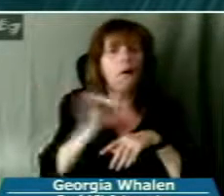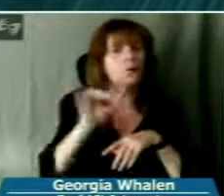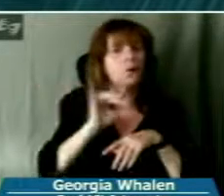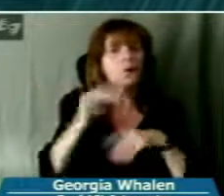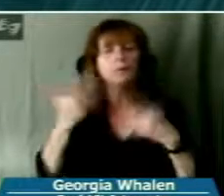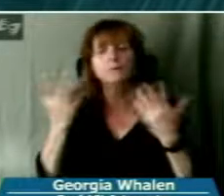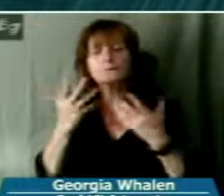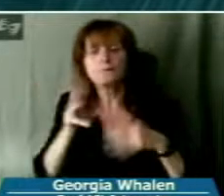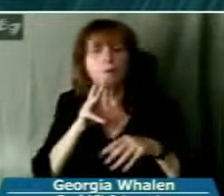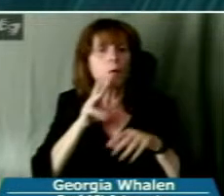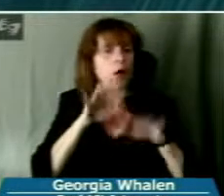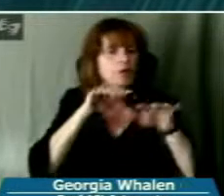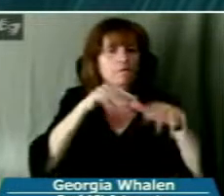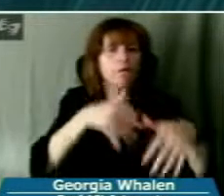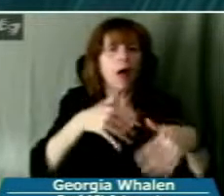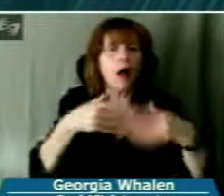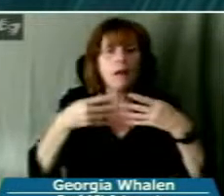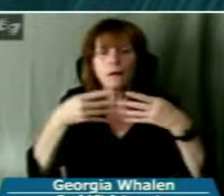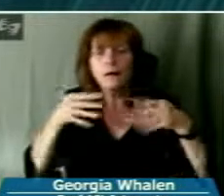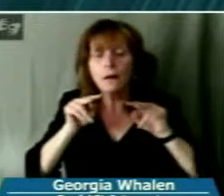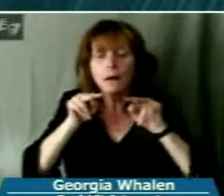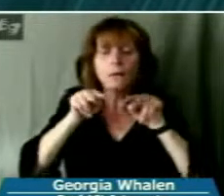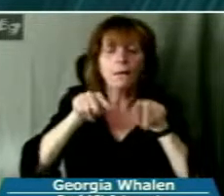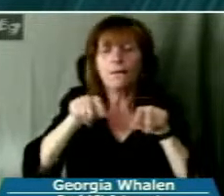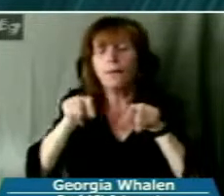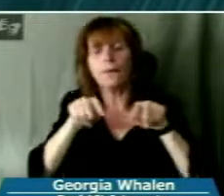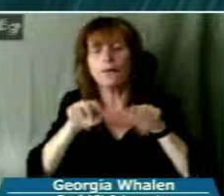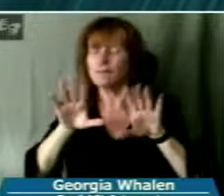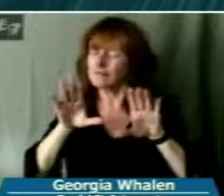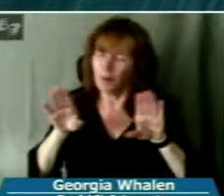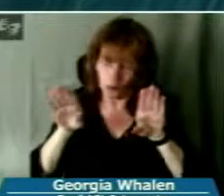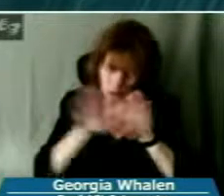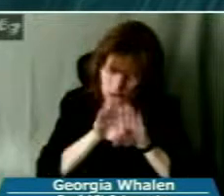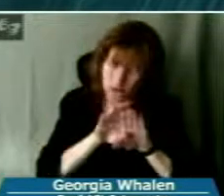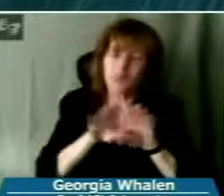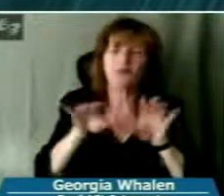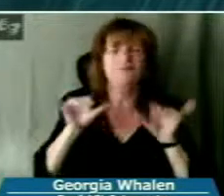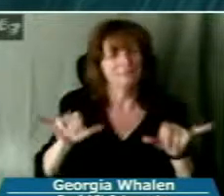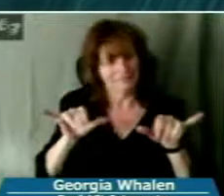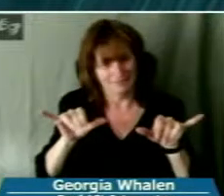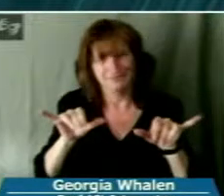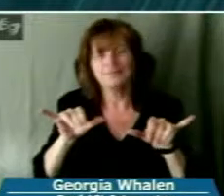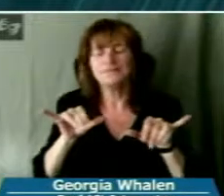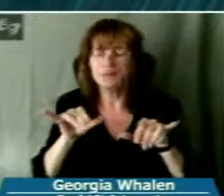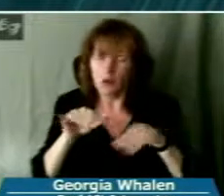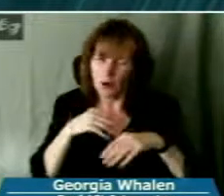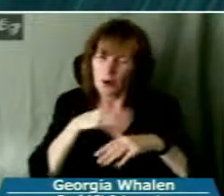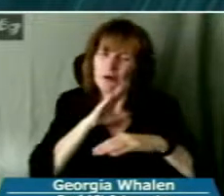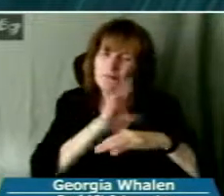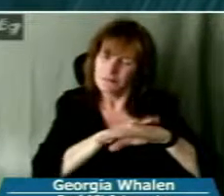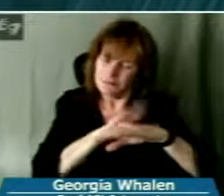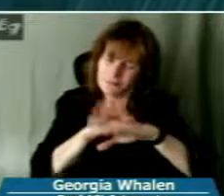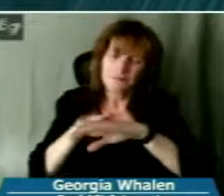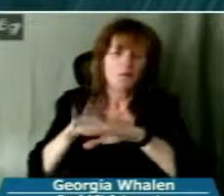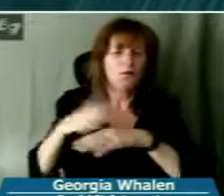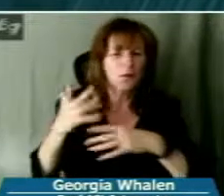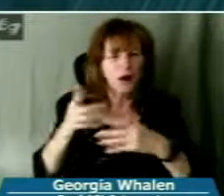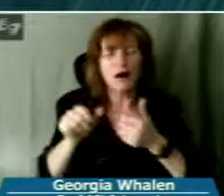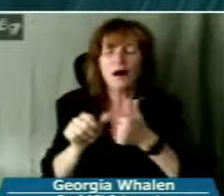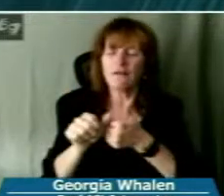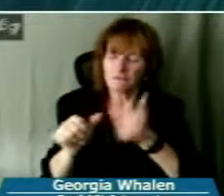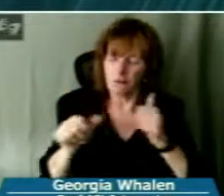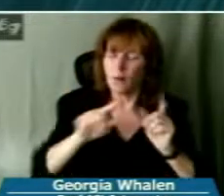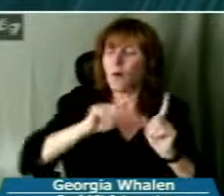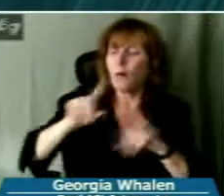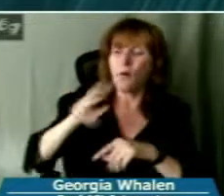closed. And we encourage people not to go there to avoid any kind of major congregating that, as you know,